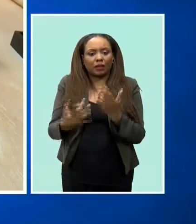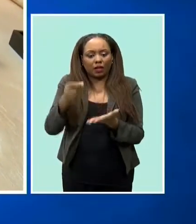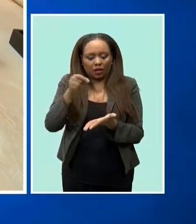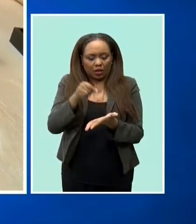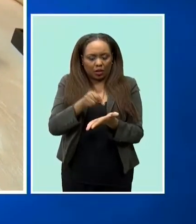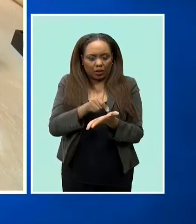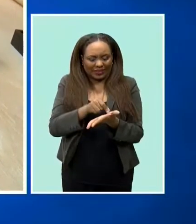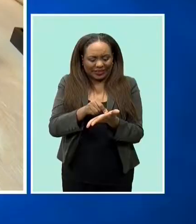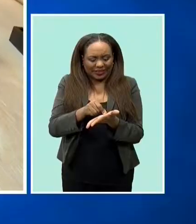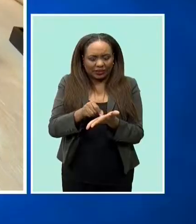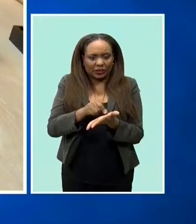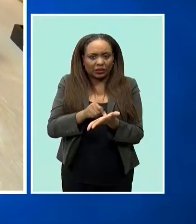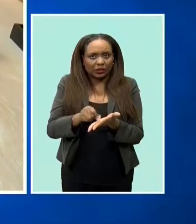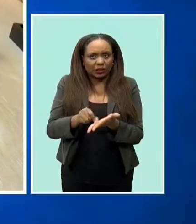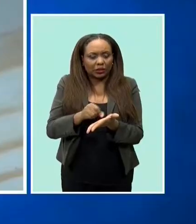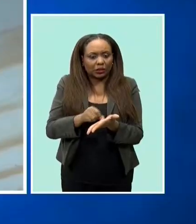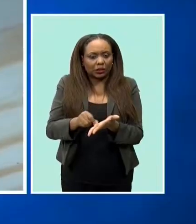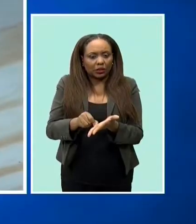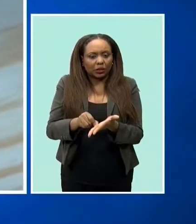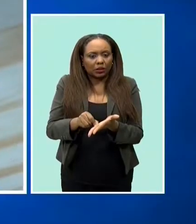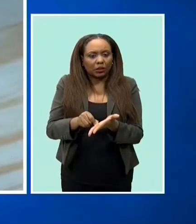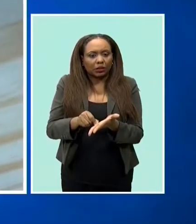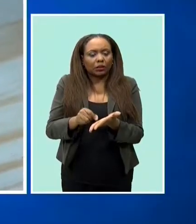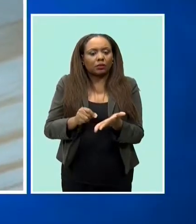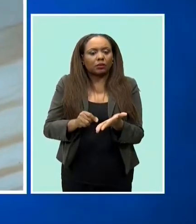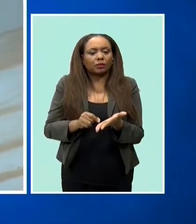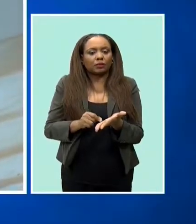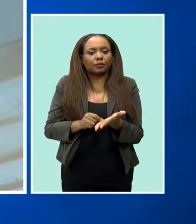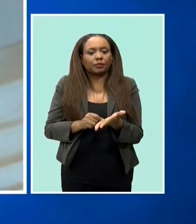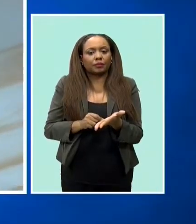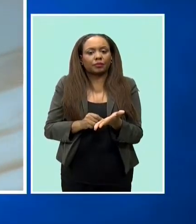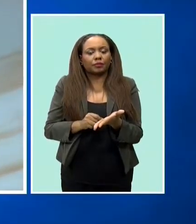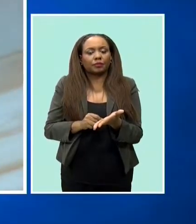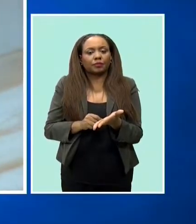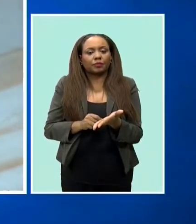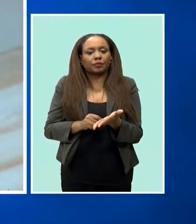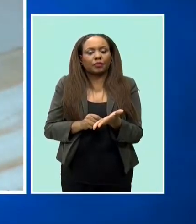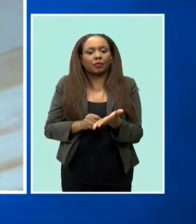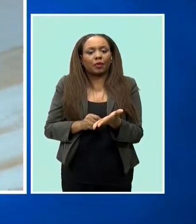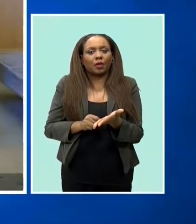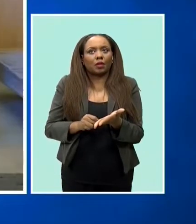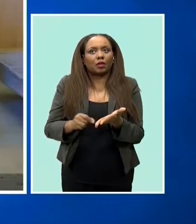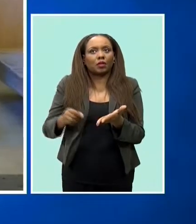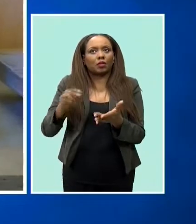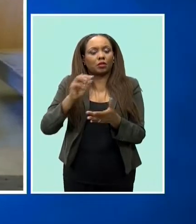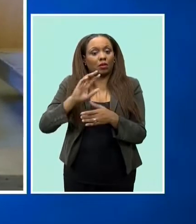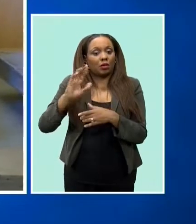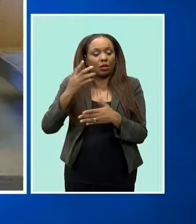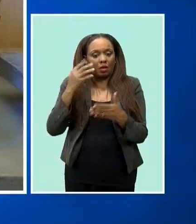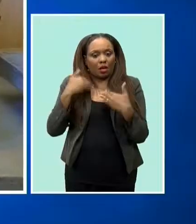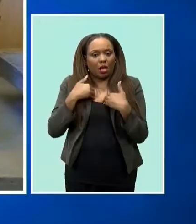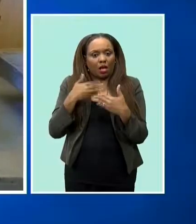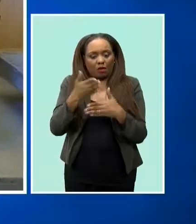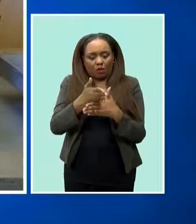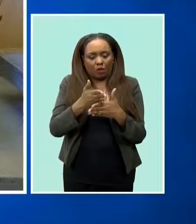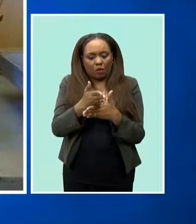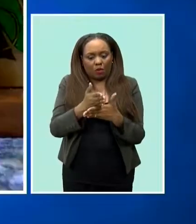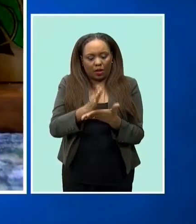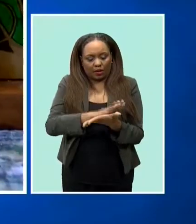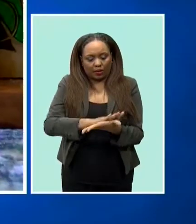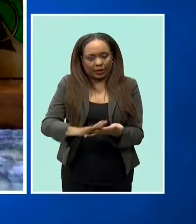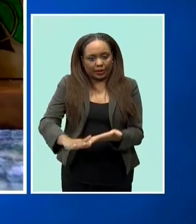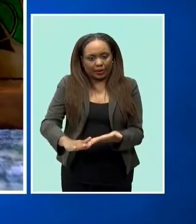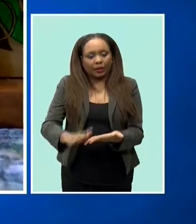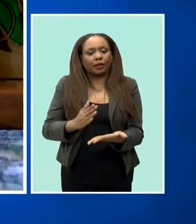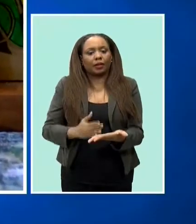up to 887 degrees Fahrenheit. And it's just a basic transfer of an image into a blank piece of wood, and then you burn the image